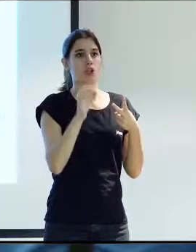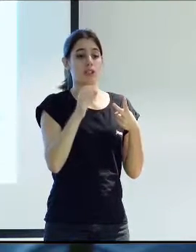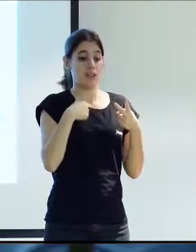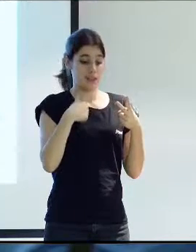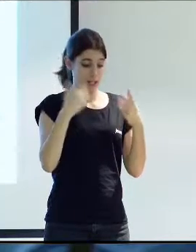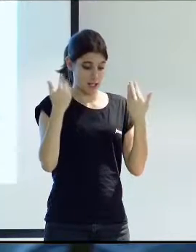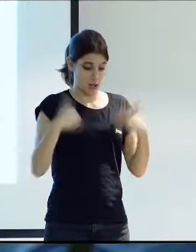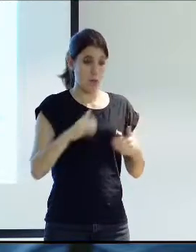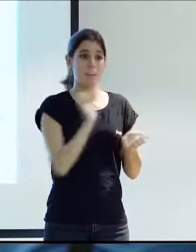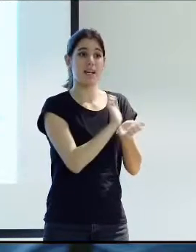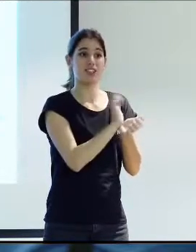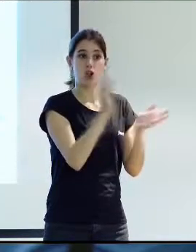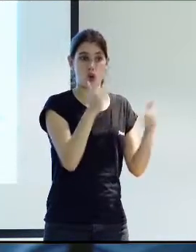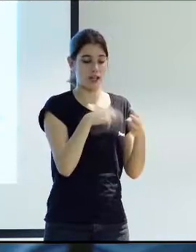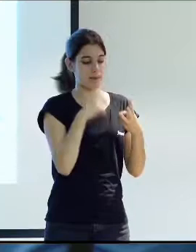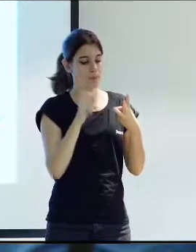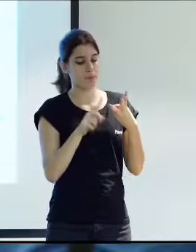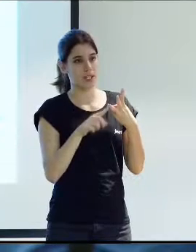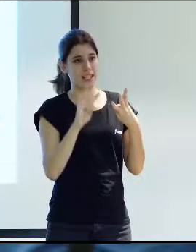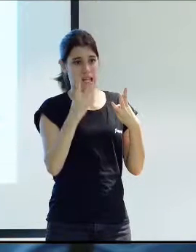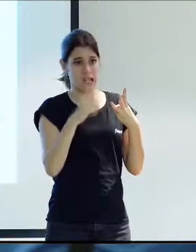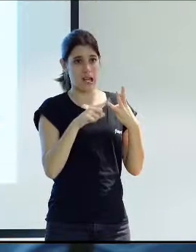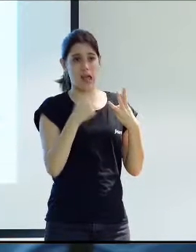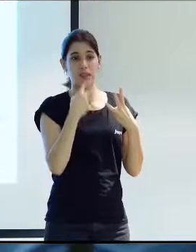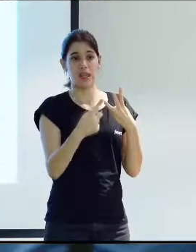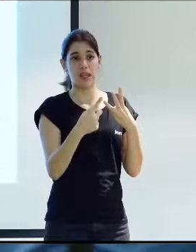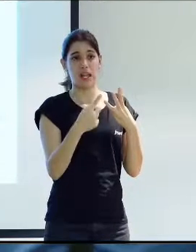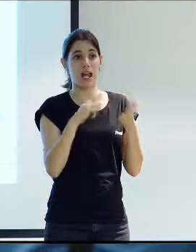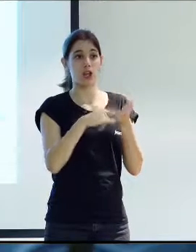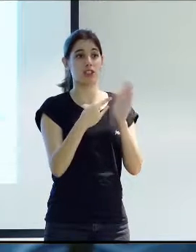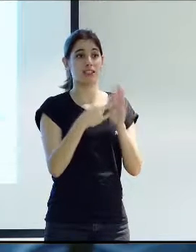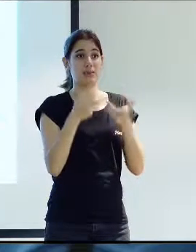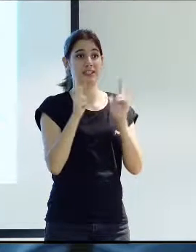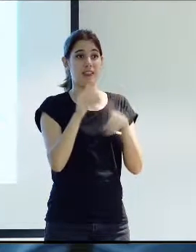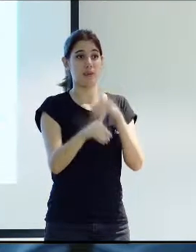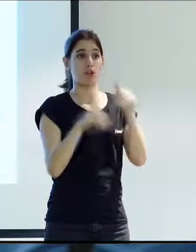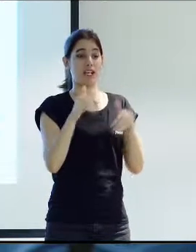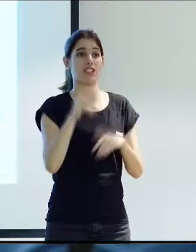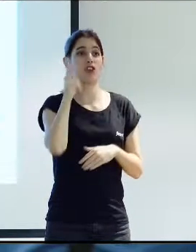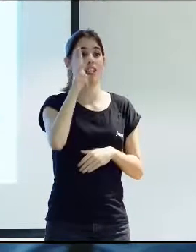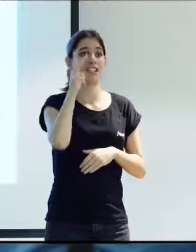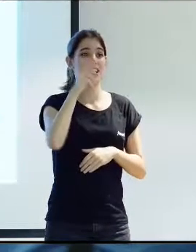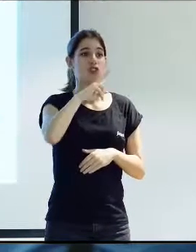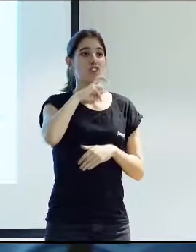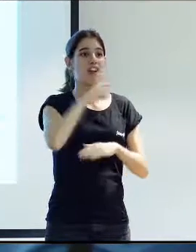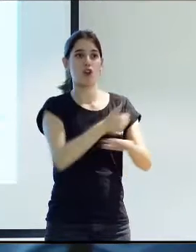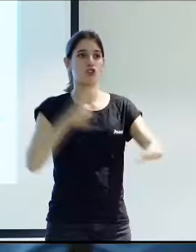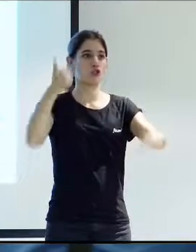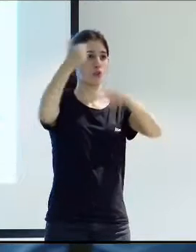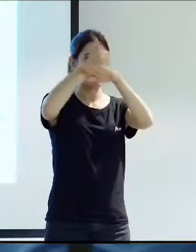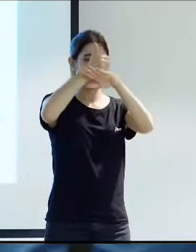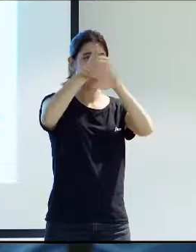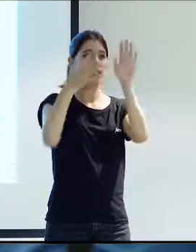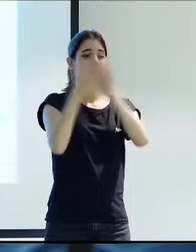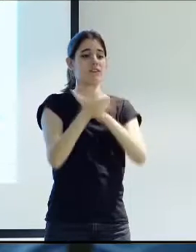it's the state of someone who is not a prisoner. The third states that democratic systems, the right to a